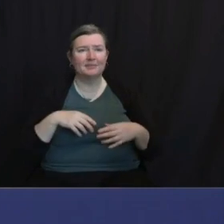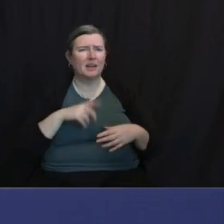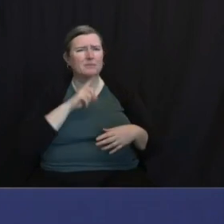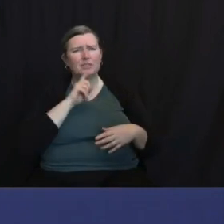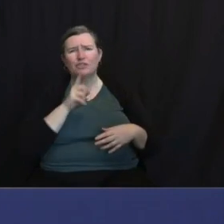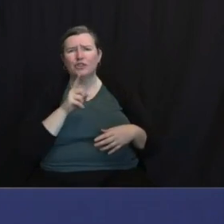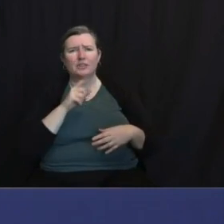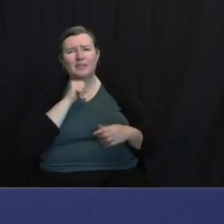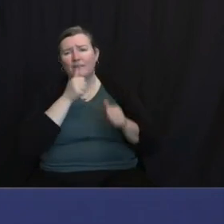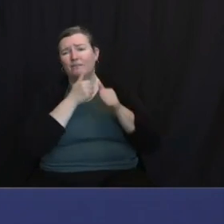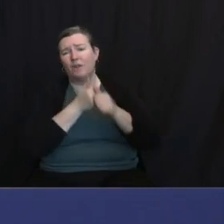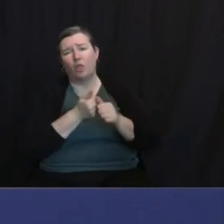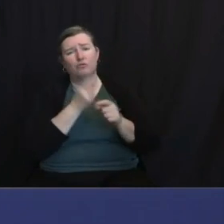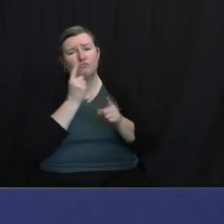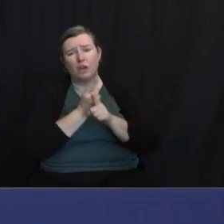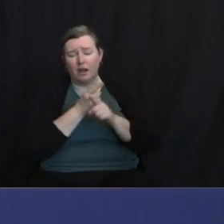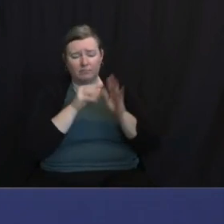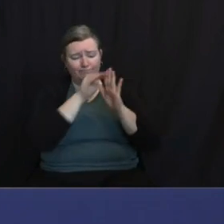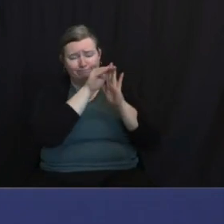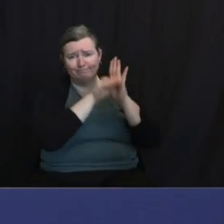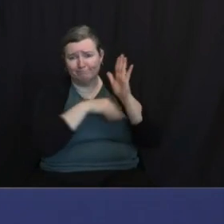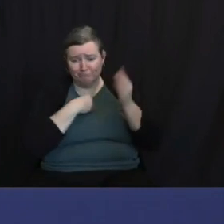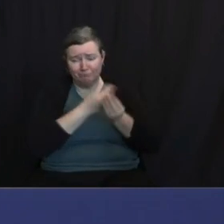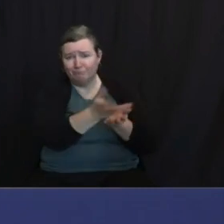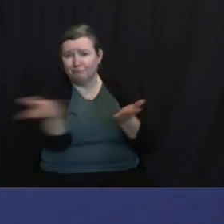you. You good? Thanks.